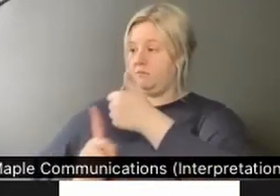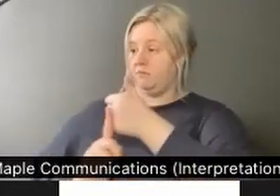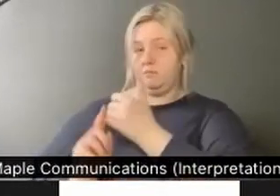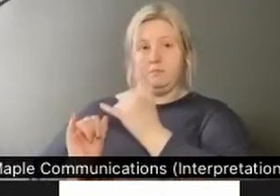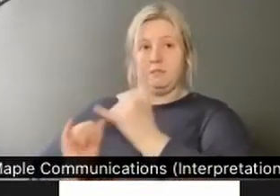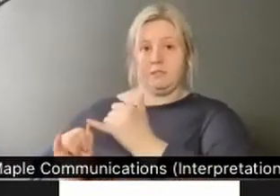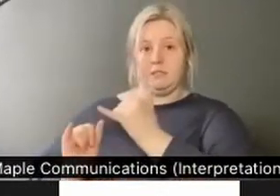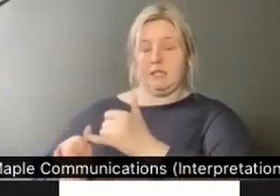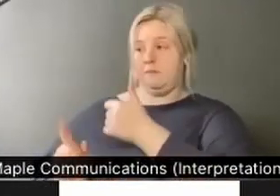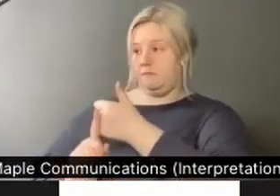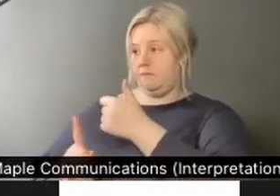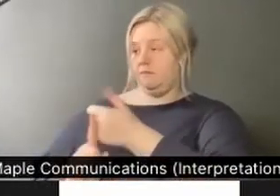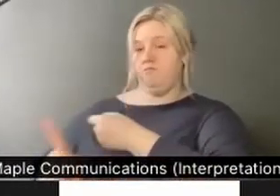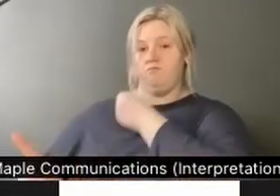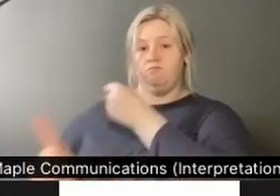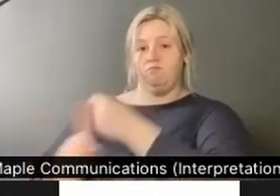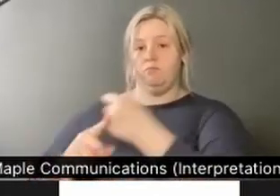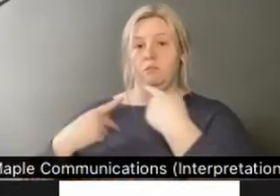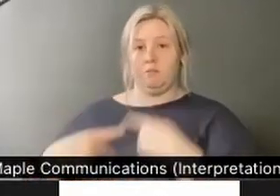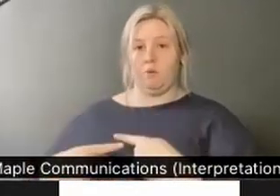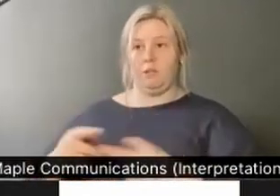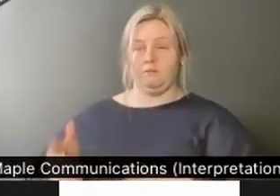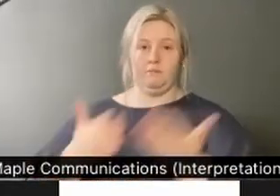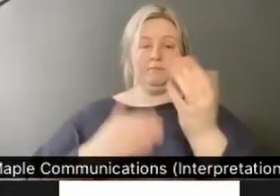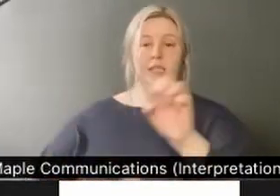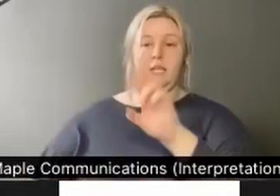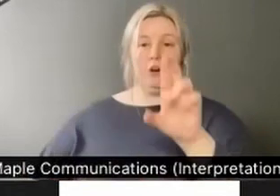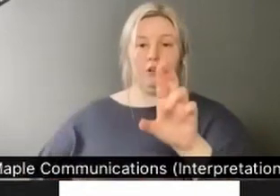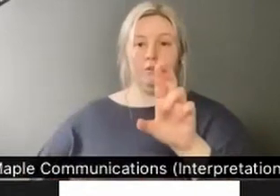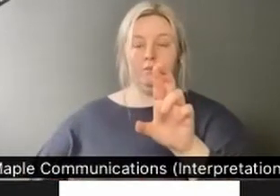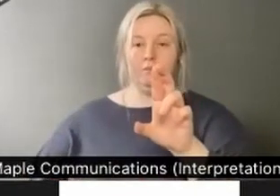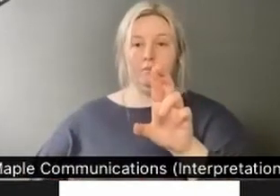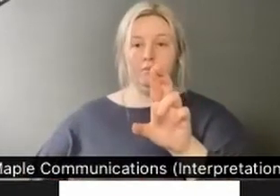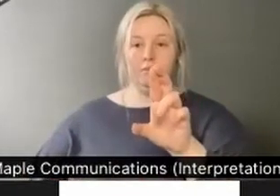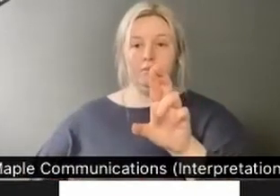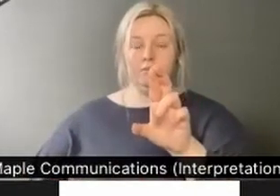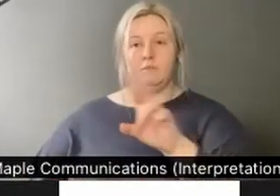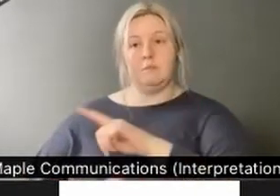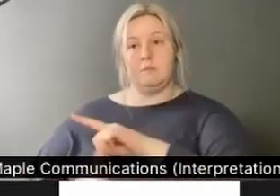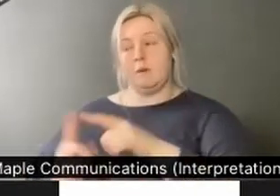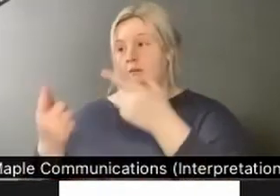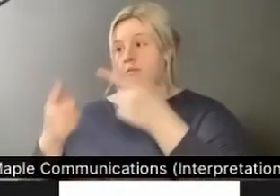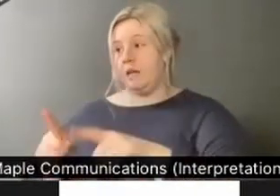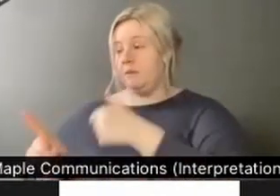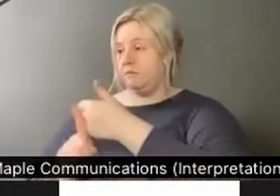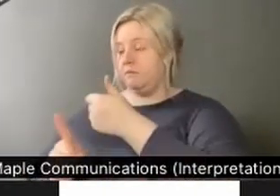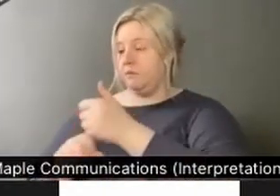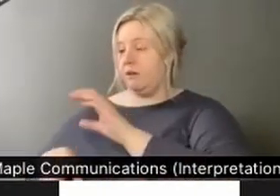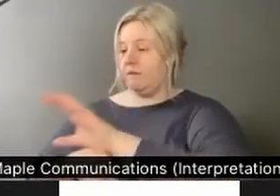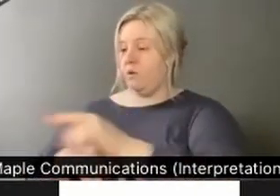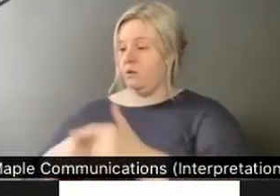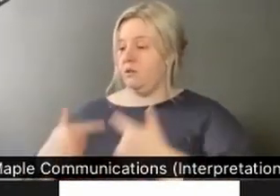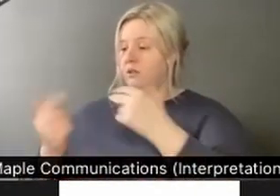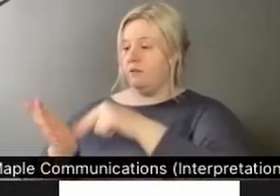down with pneumonia and went into ER. But, unlike me, she had been forced to live in a nursing home for